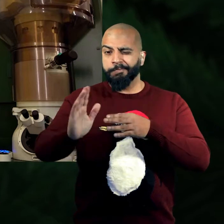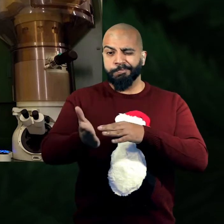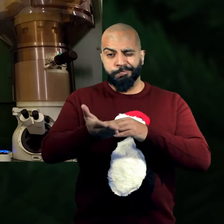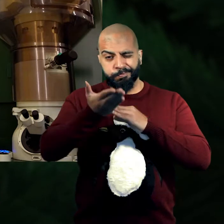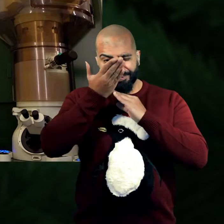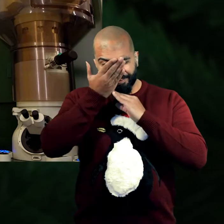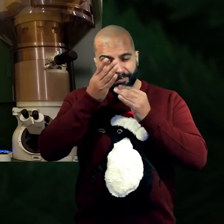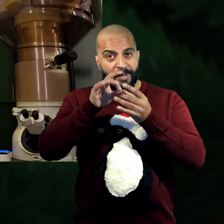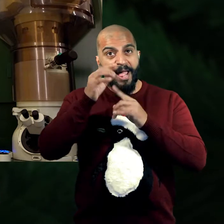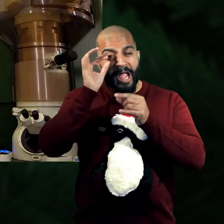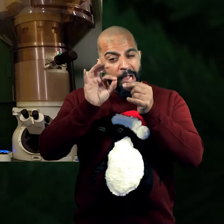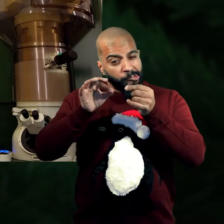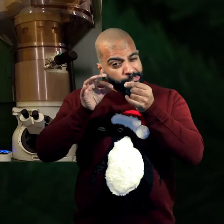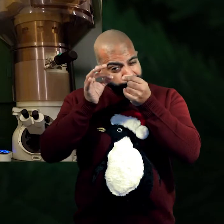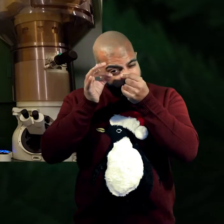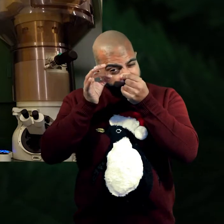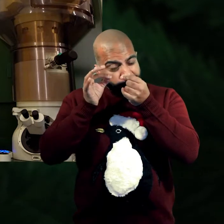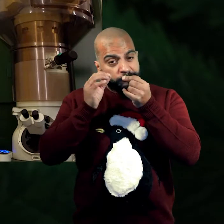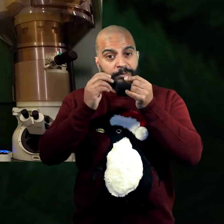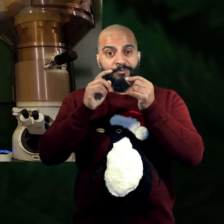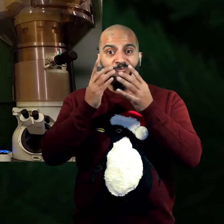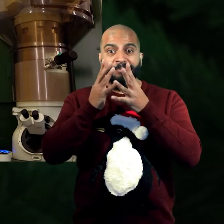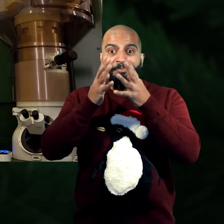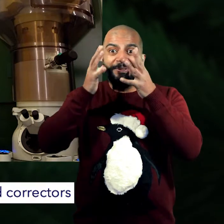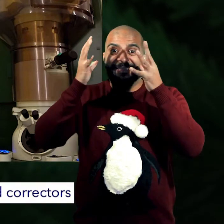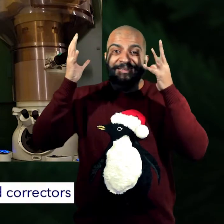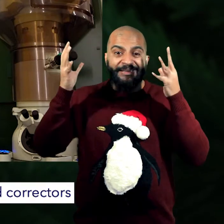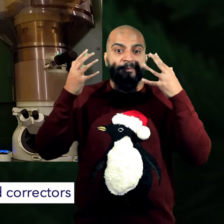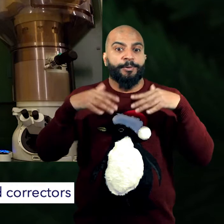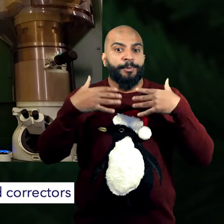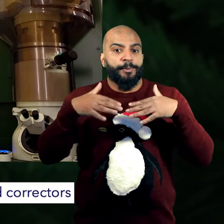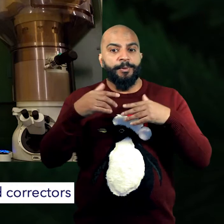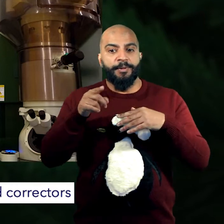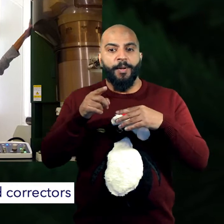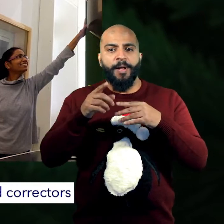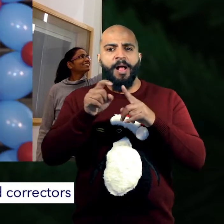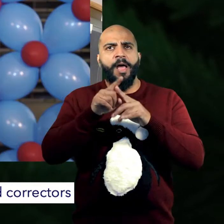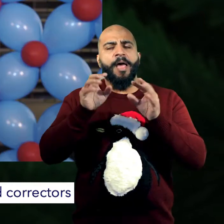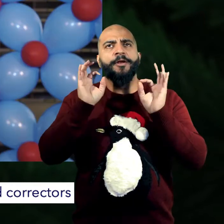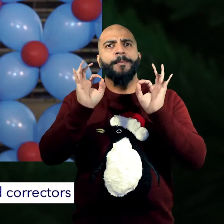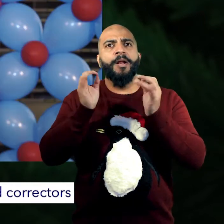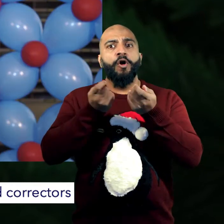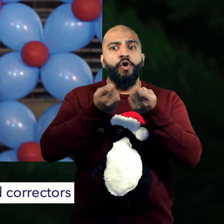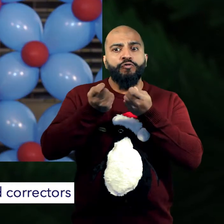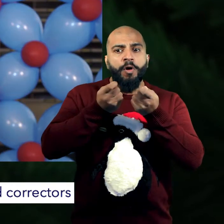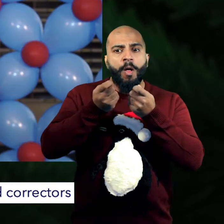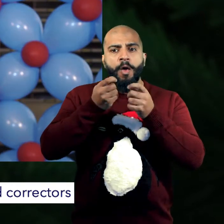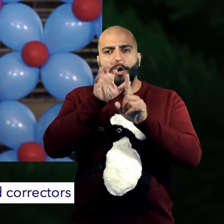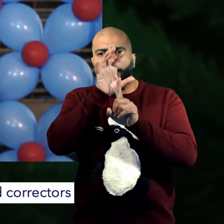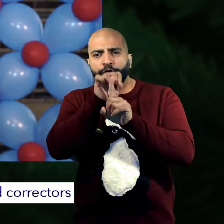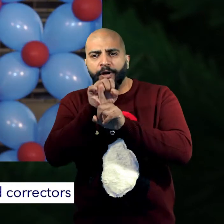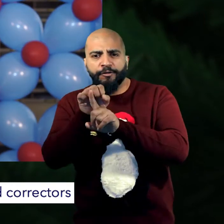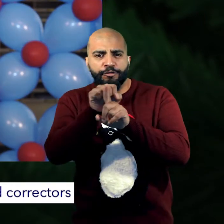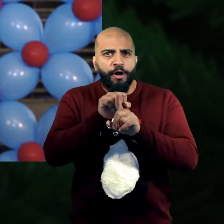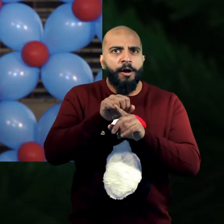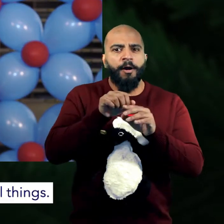of 1 millionth of a strand of hair is rather big. This is because we need a lot of special controllers